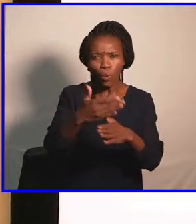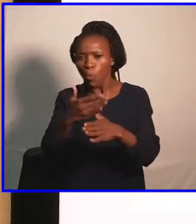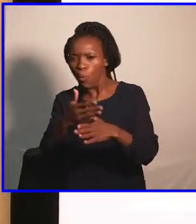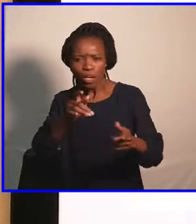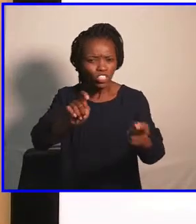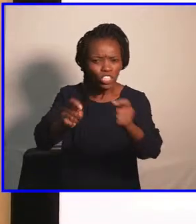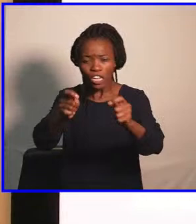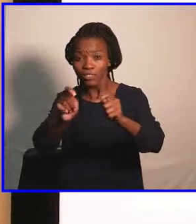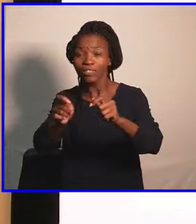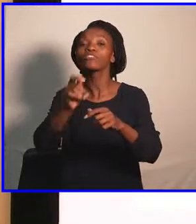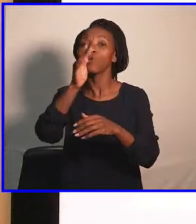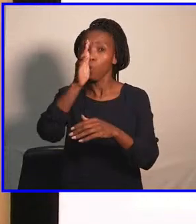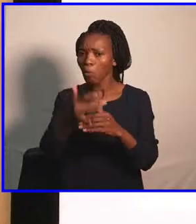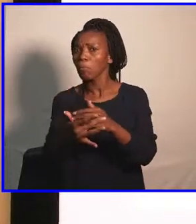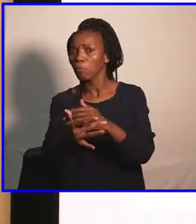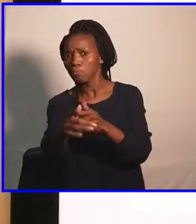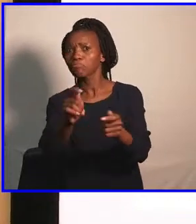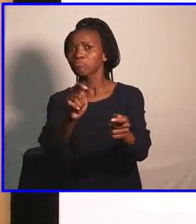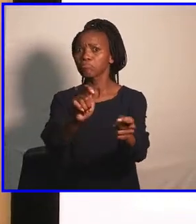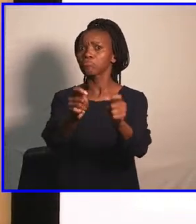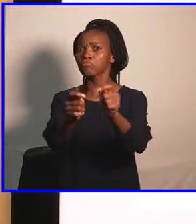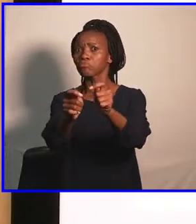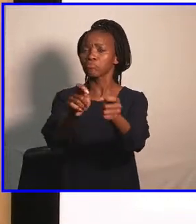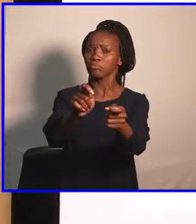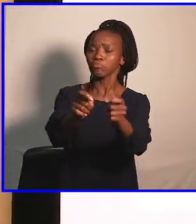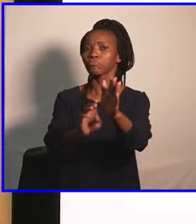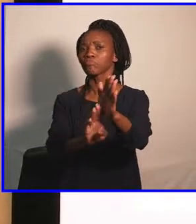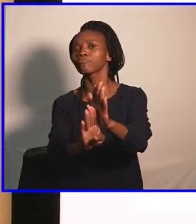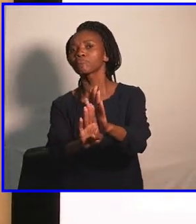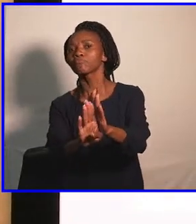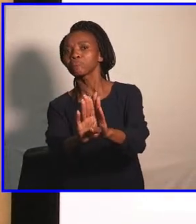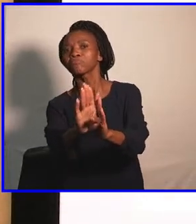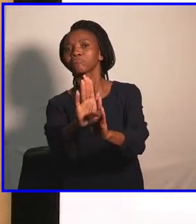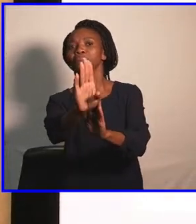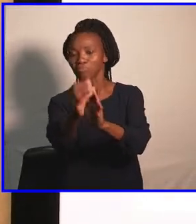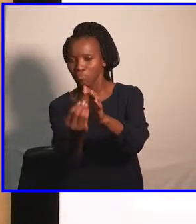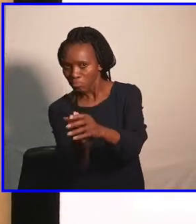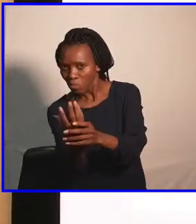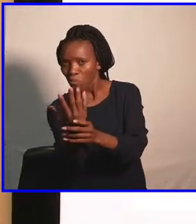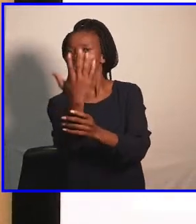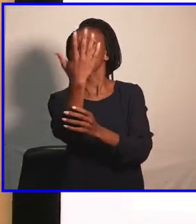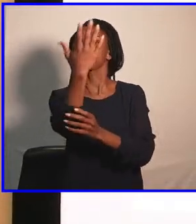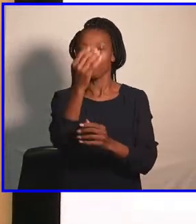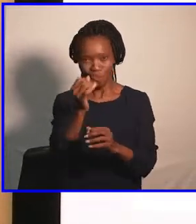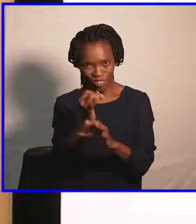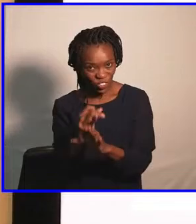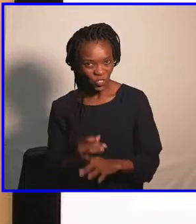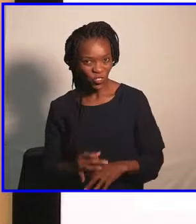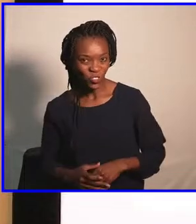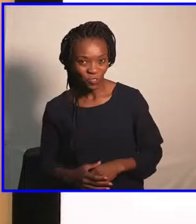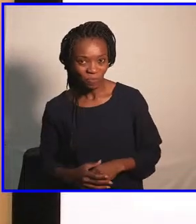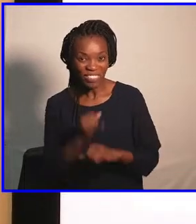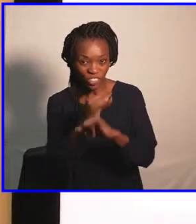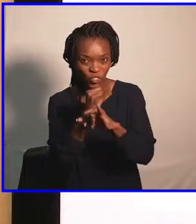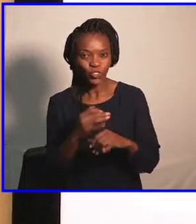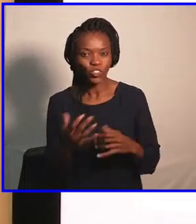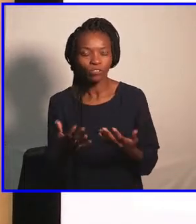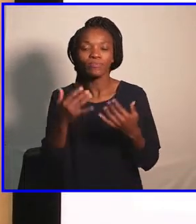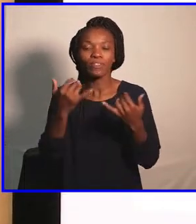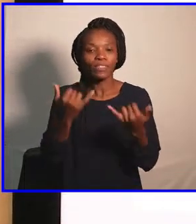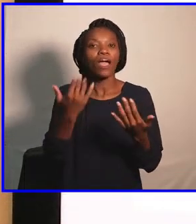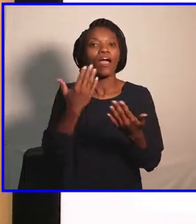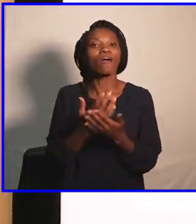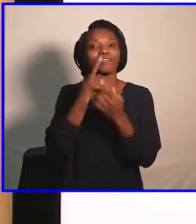will continue to do so as a growing and maturing institution. And now we can